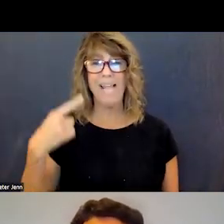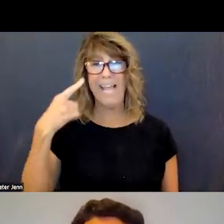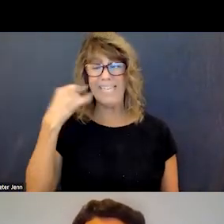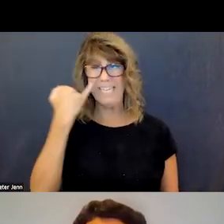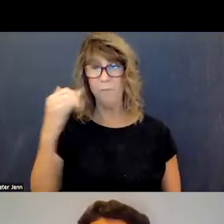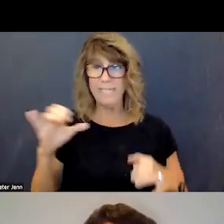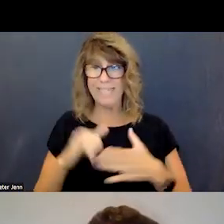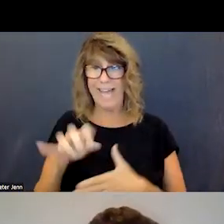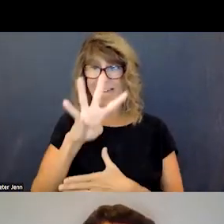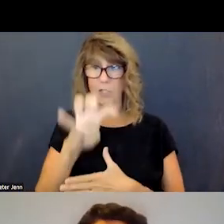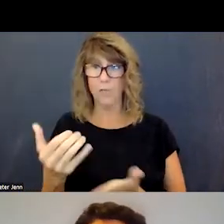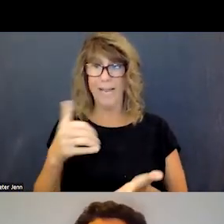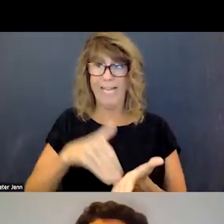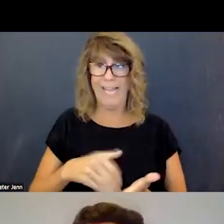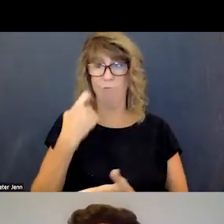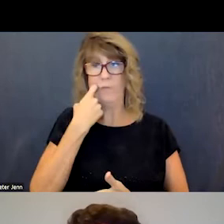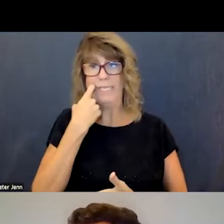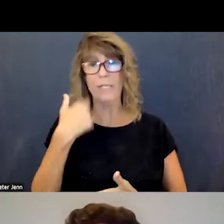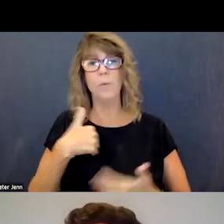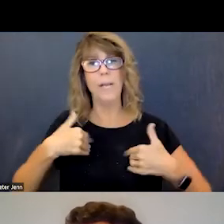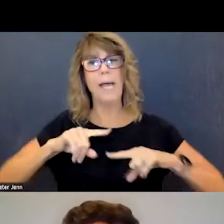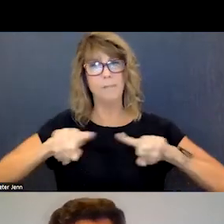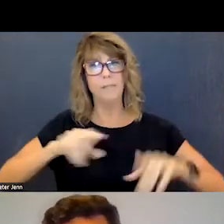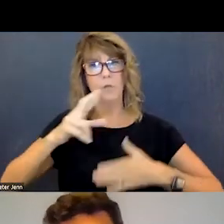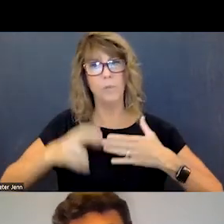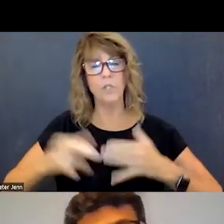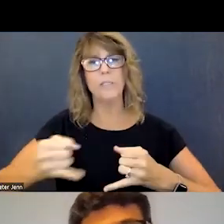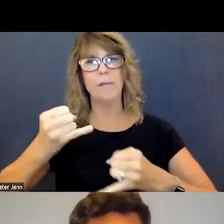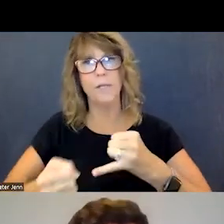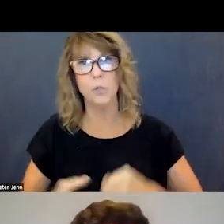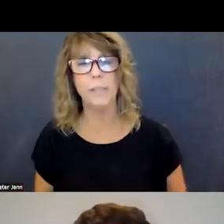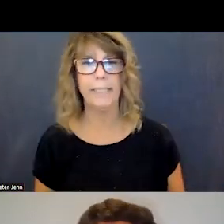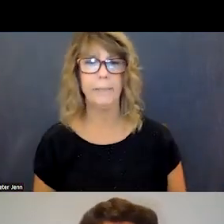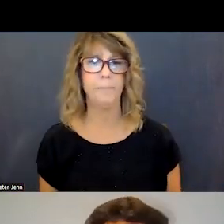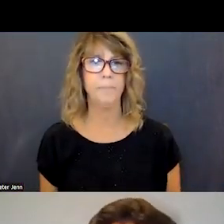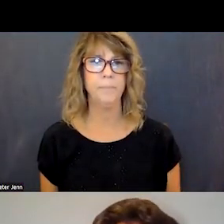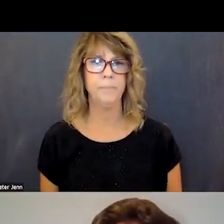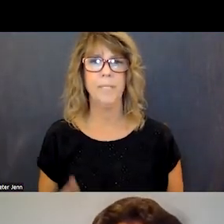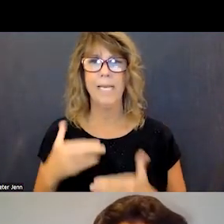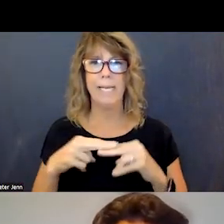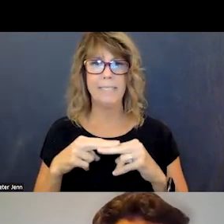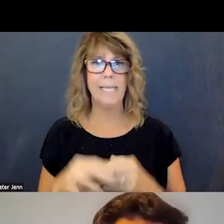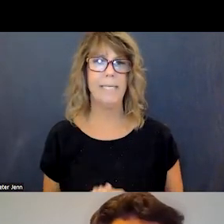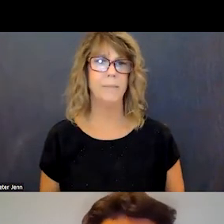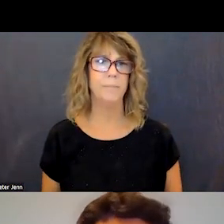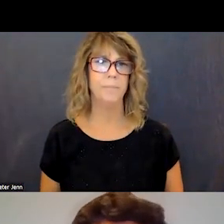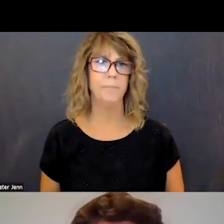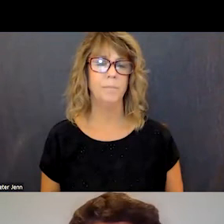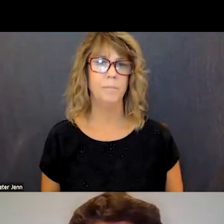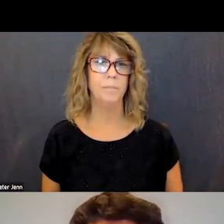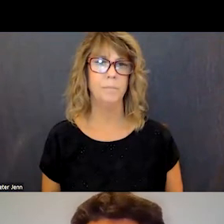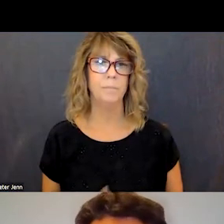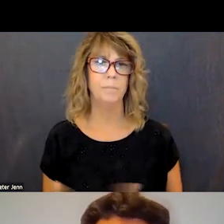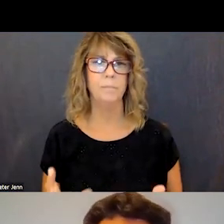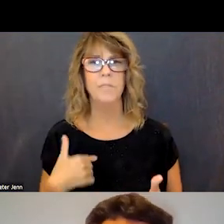actual survey again more recently, we'd get much different results potentially. Next slide, please. So I'm just going to give